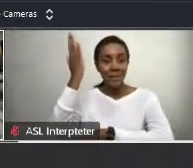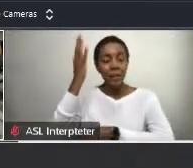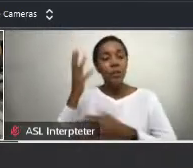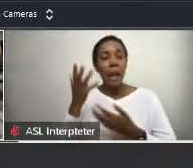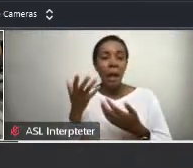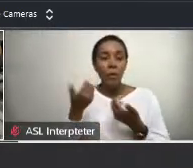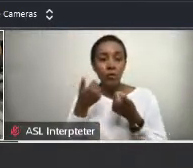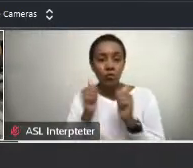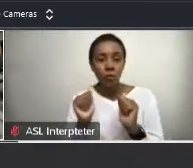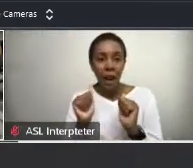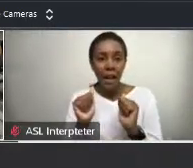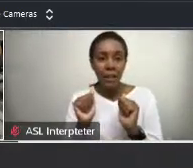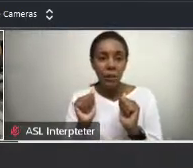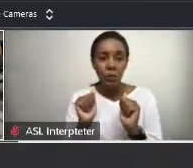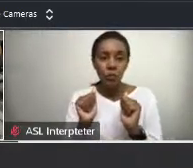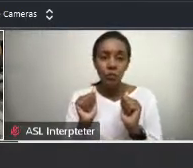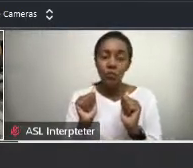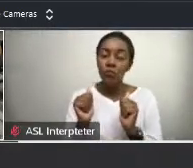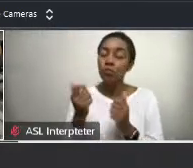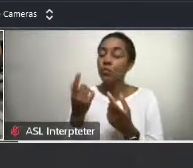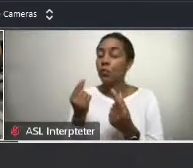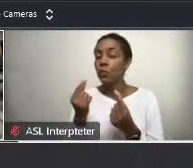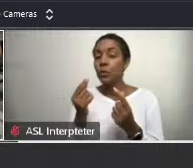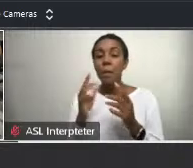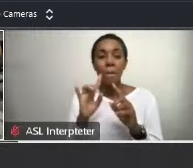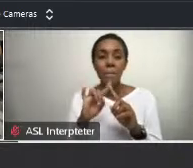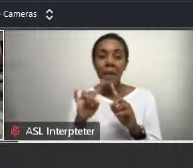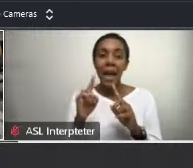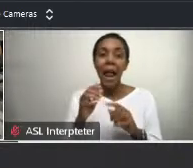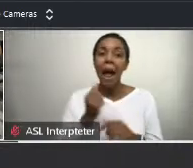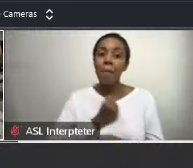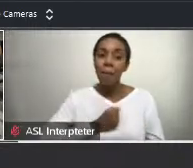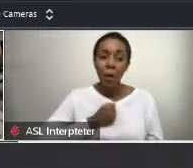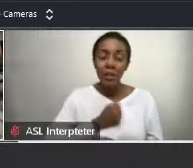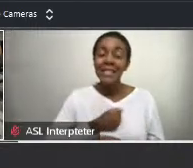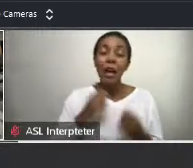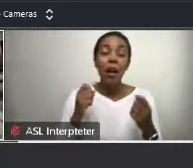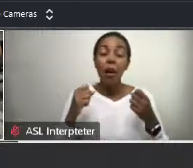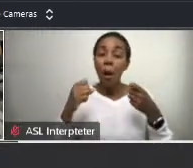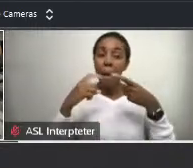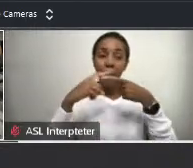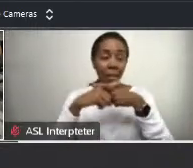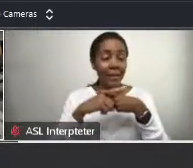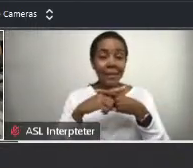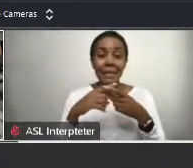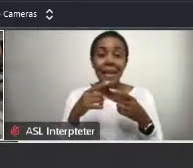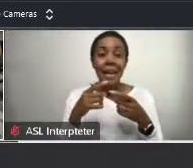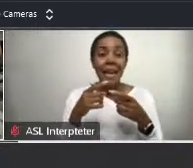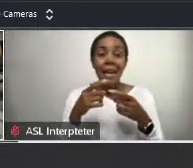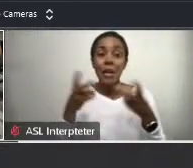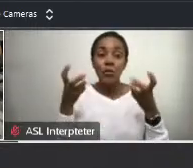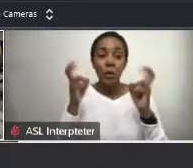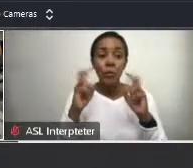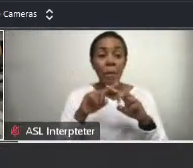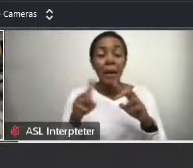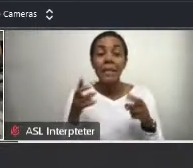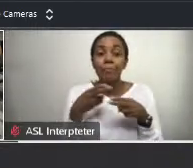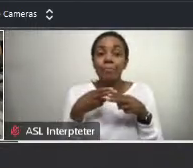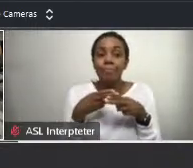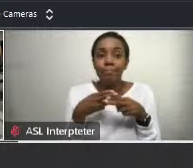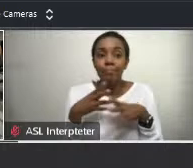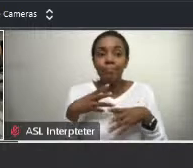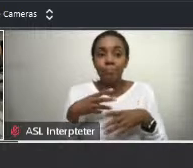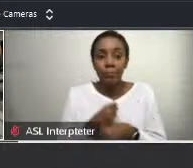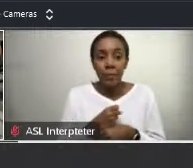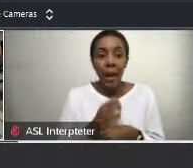to vicious in this, and I apologize, but this is a complicated subject. So, in short, what we have done is